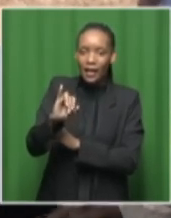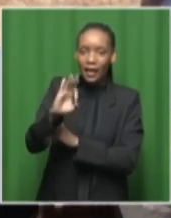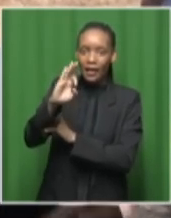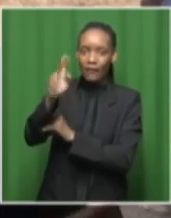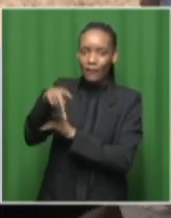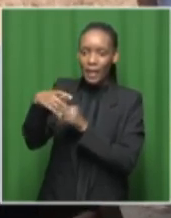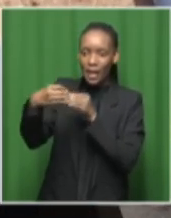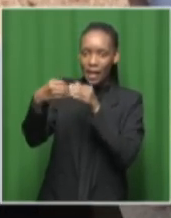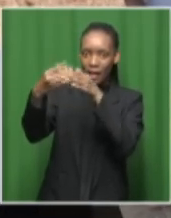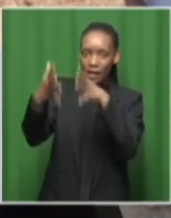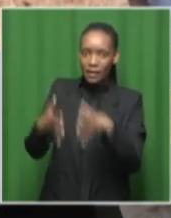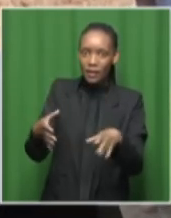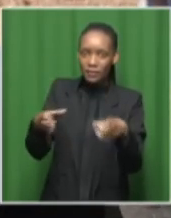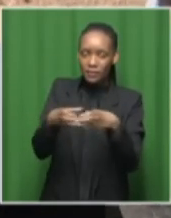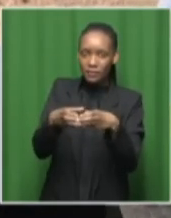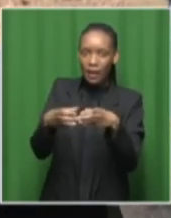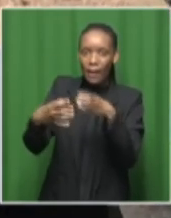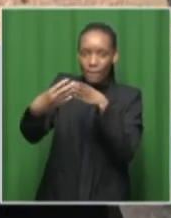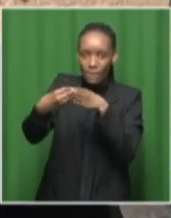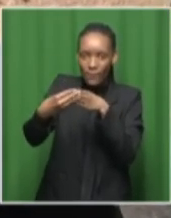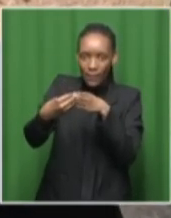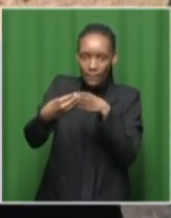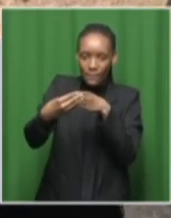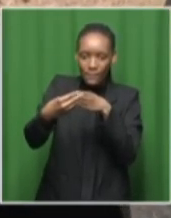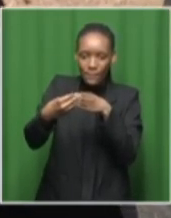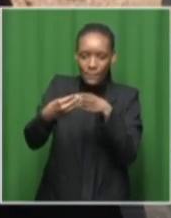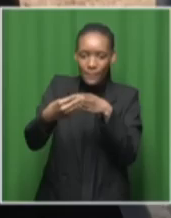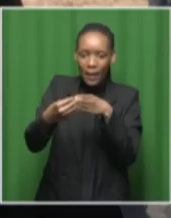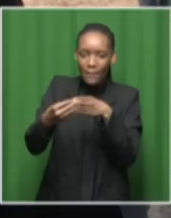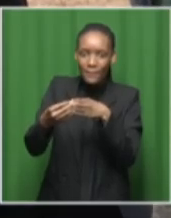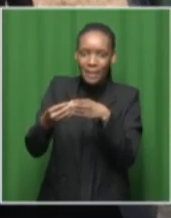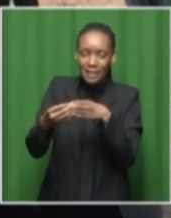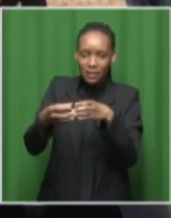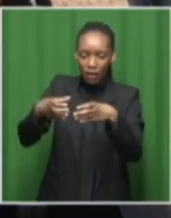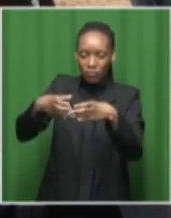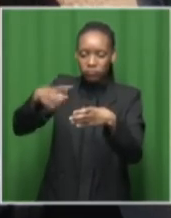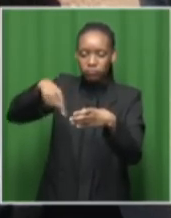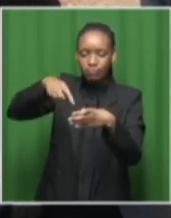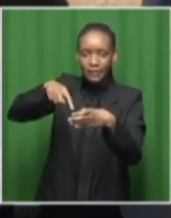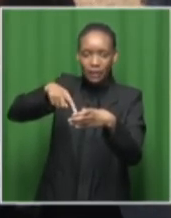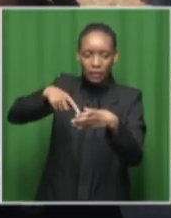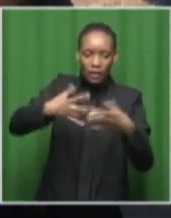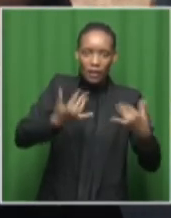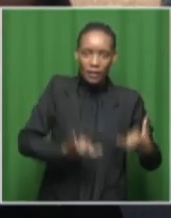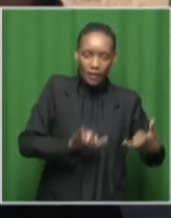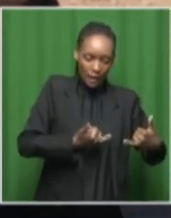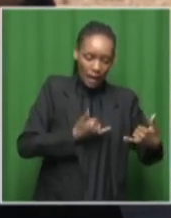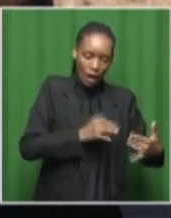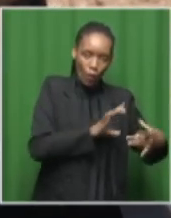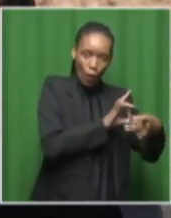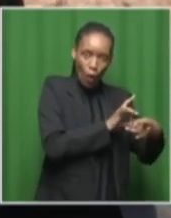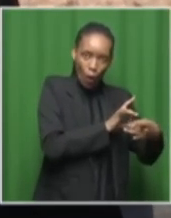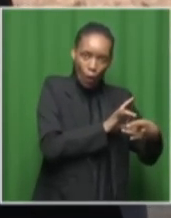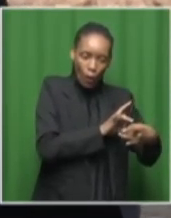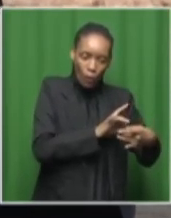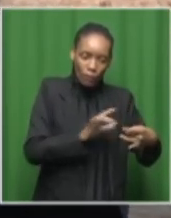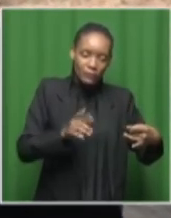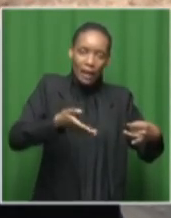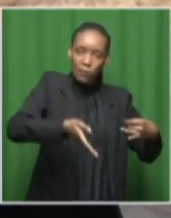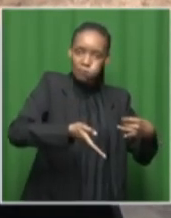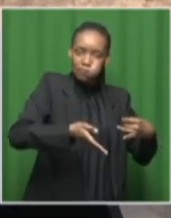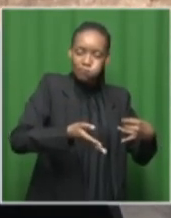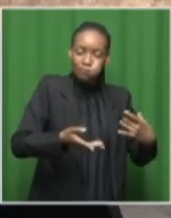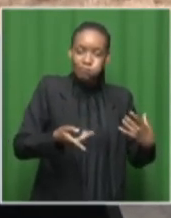leaders that are here, the IFP members that have rushed out here to the family home, utter